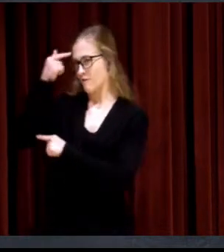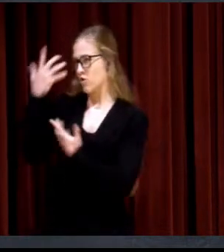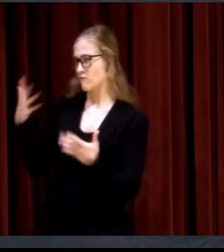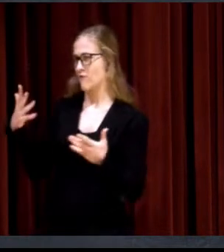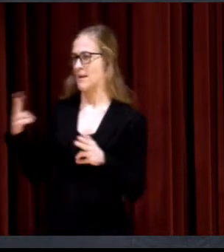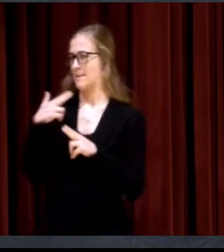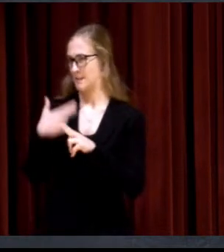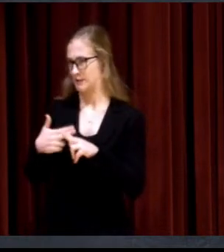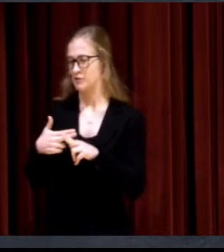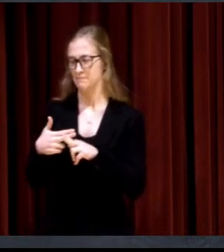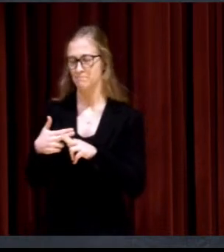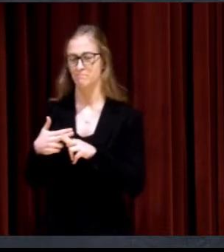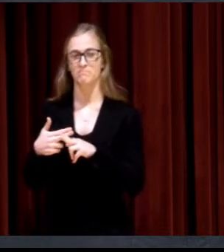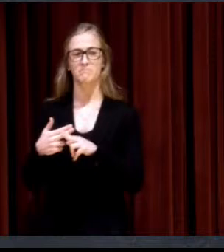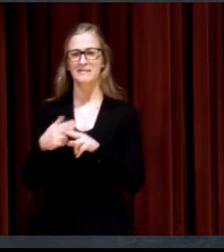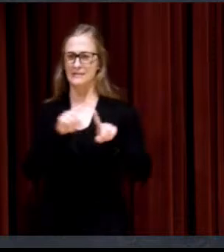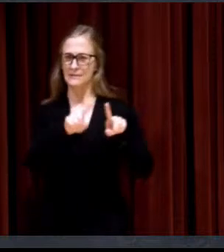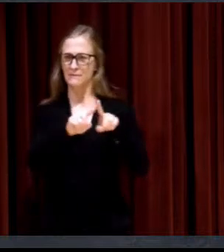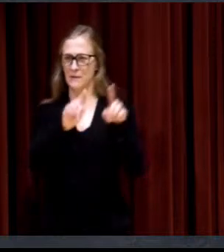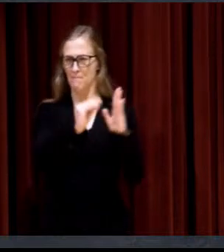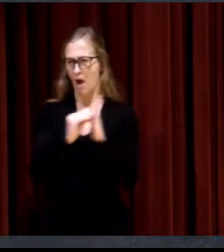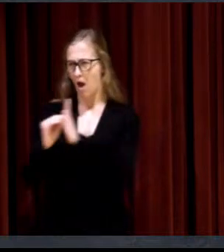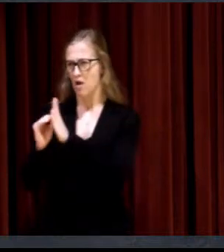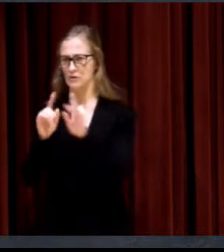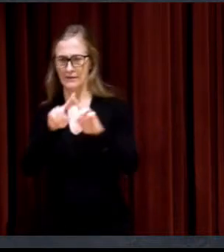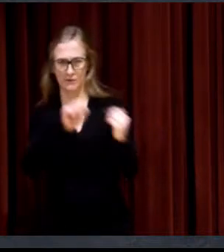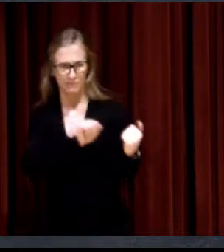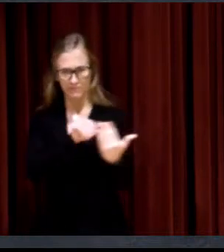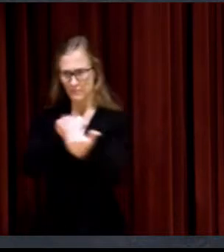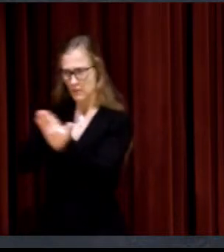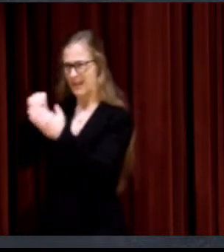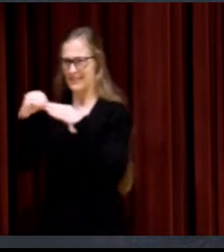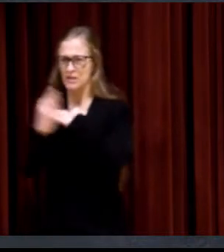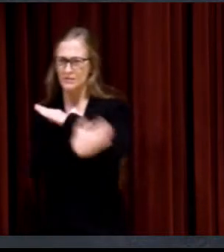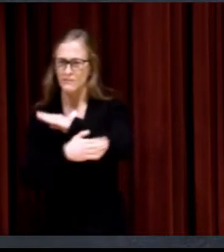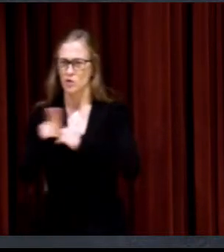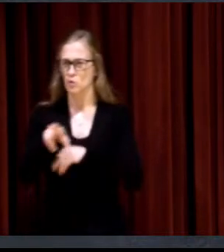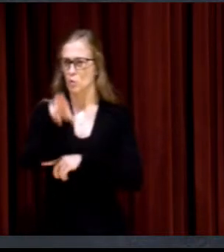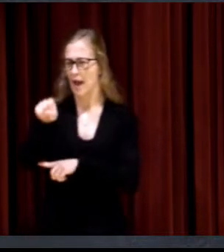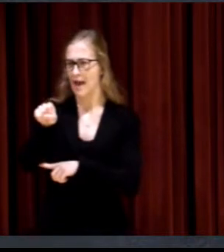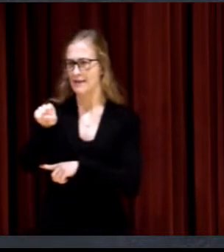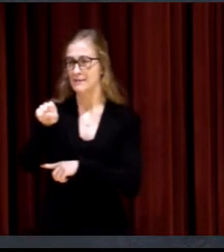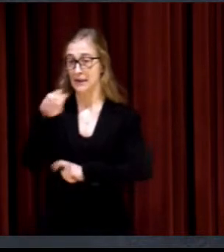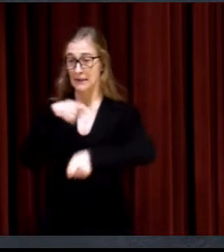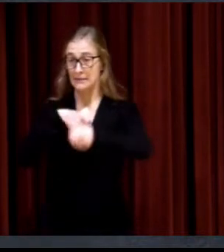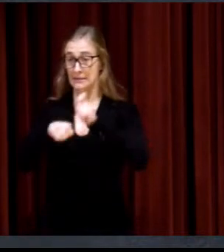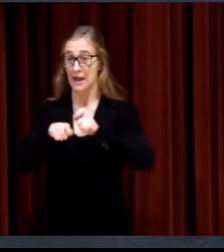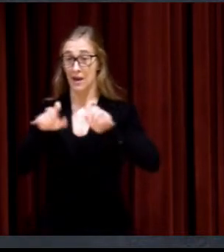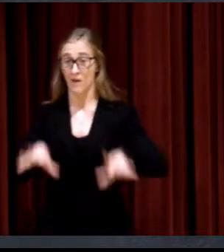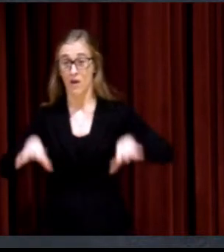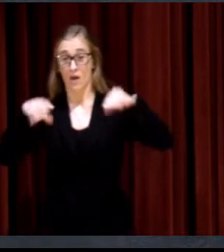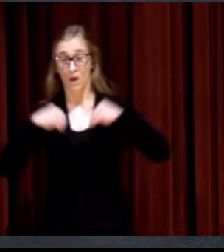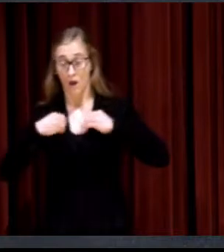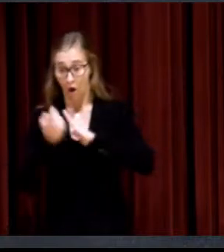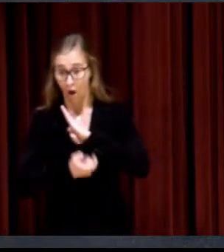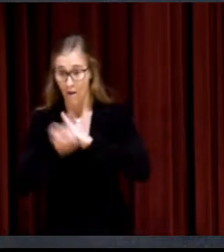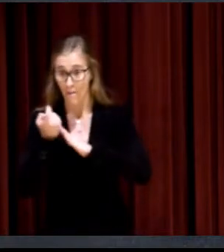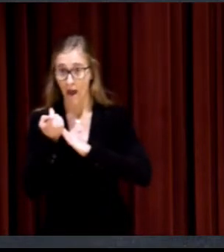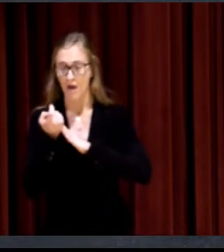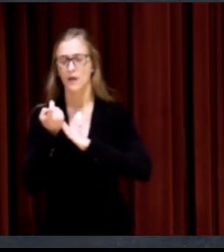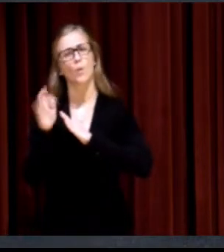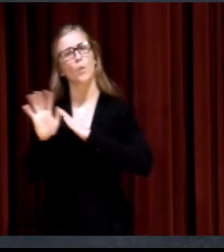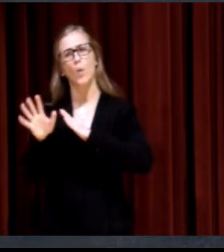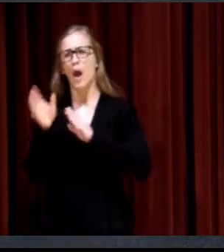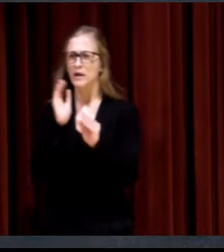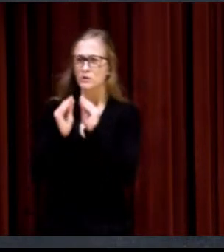said, looked at some different models across the country, and instead of adopting them, we've adapted them to retrofit them to fit